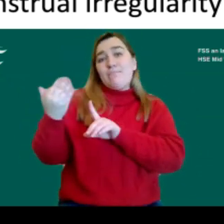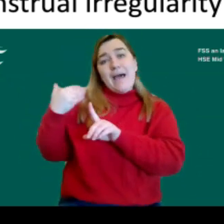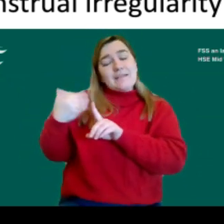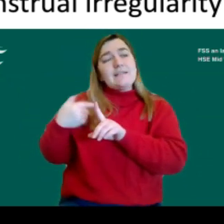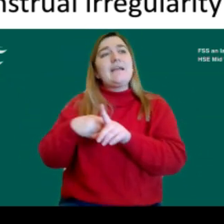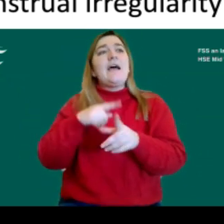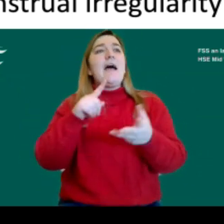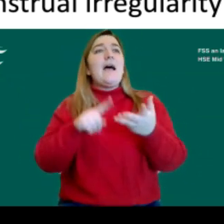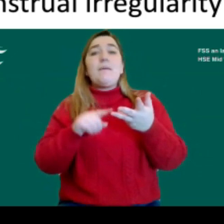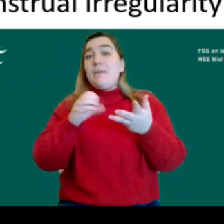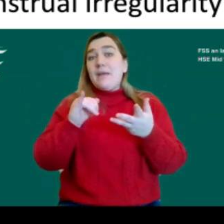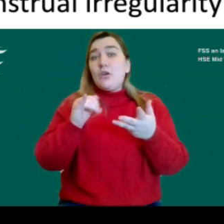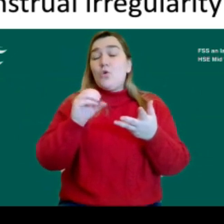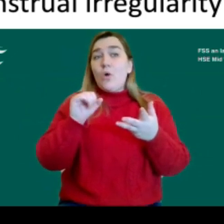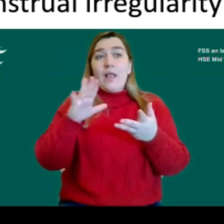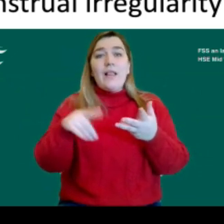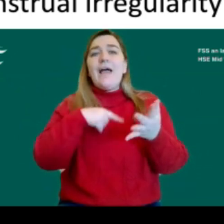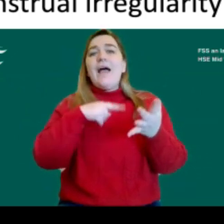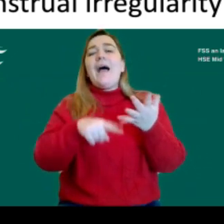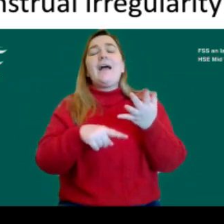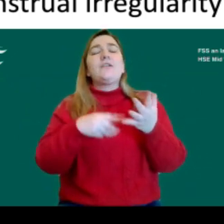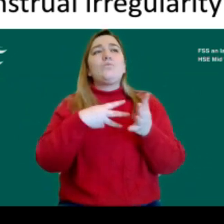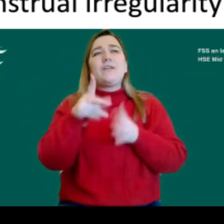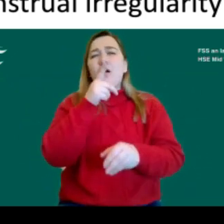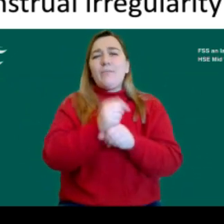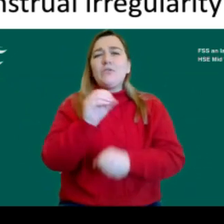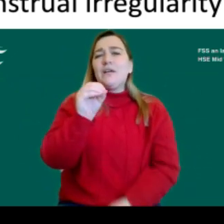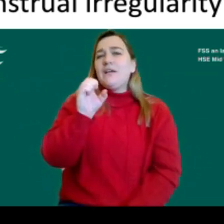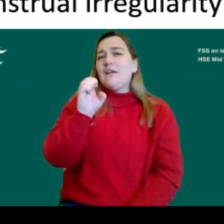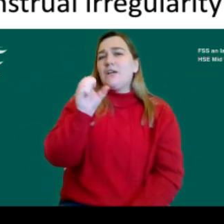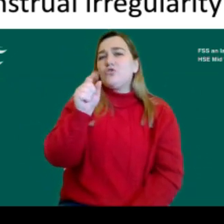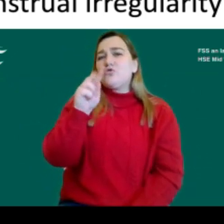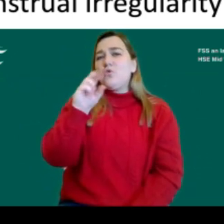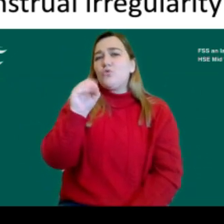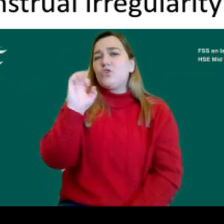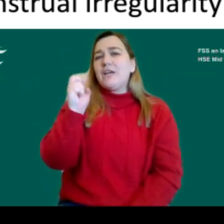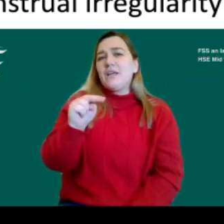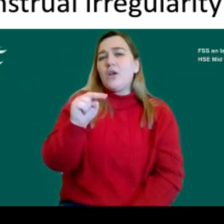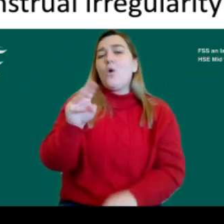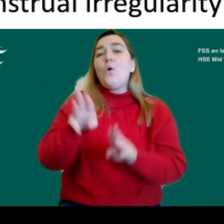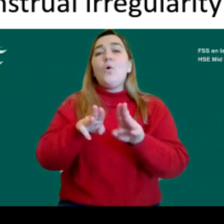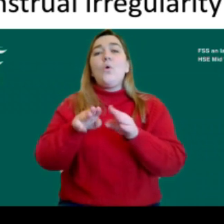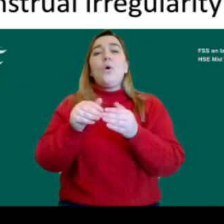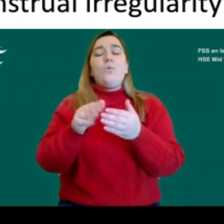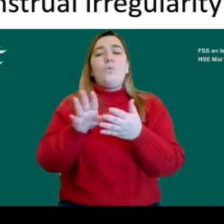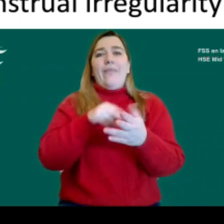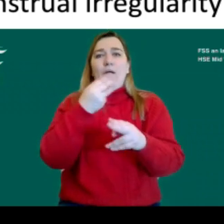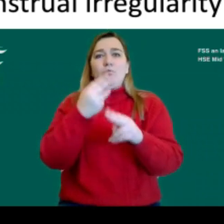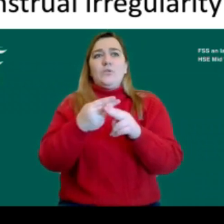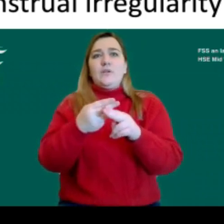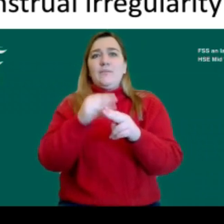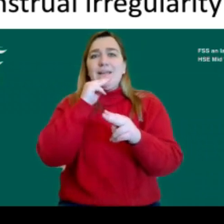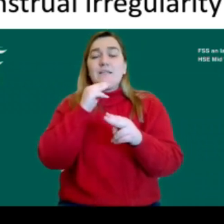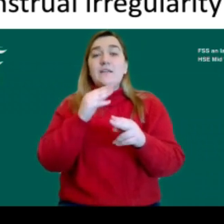had, react badly after the birth of a baby to the withdrawal of all the hormones and get depressed, we might be worrying about their mood when